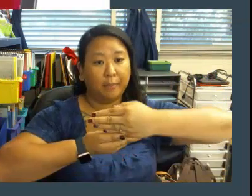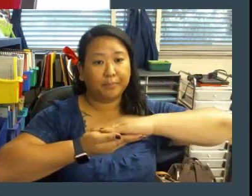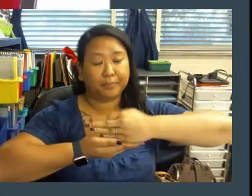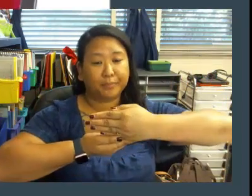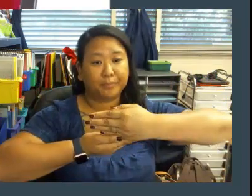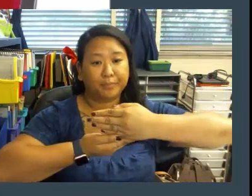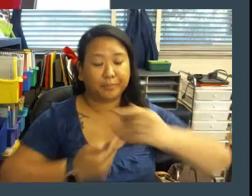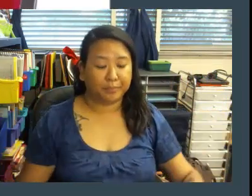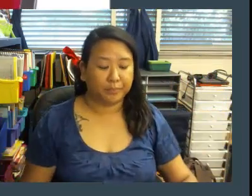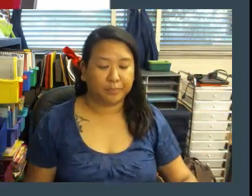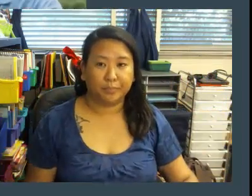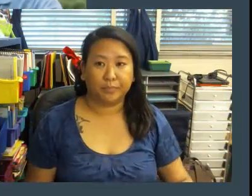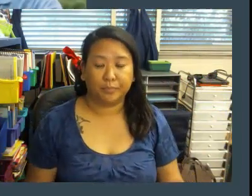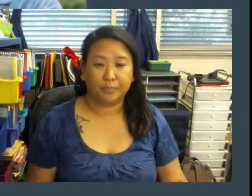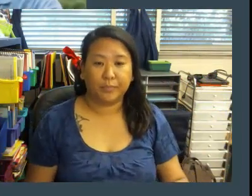laptop,